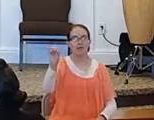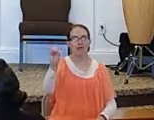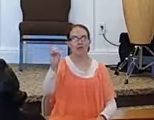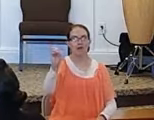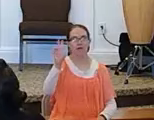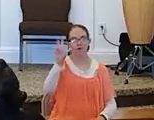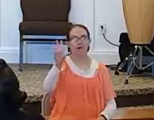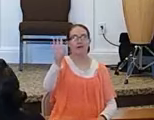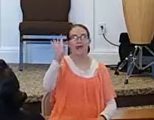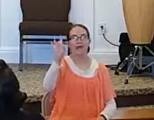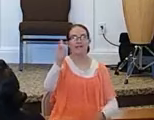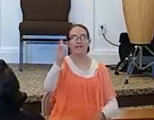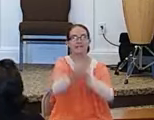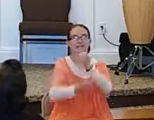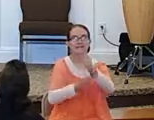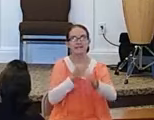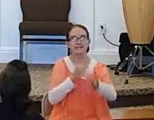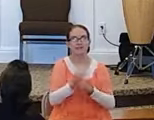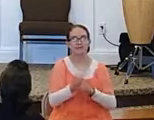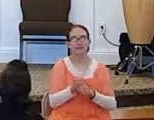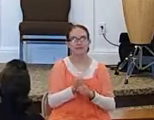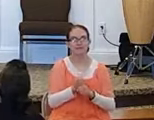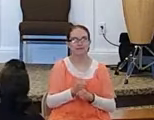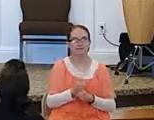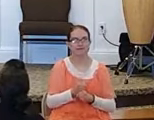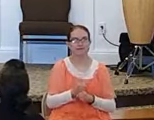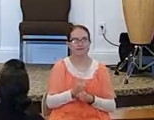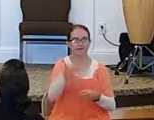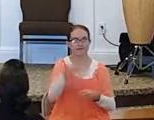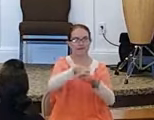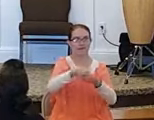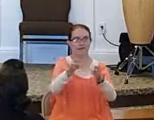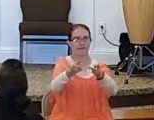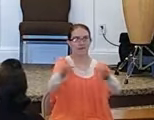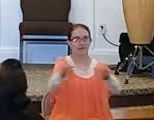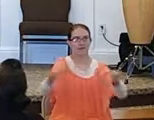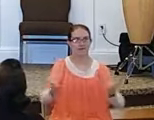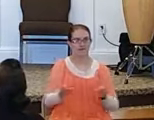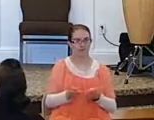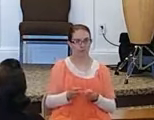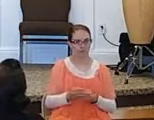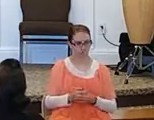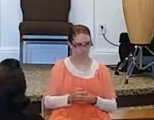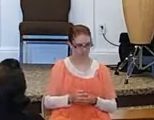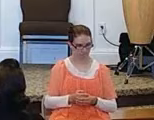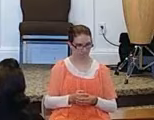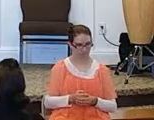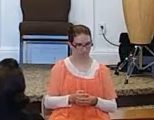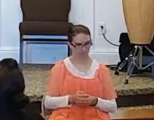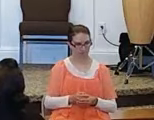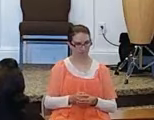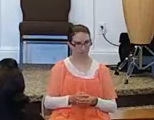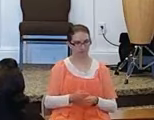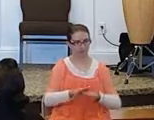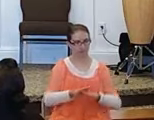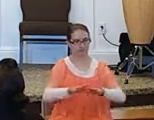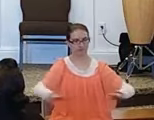38 years in that position. He got his little mat